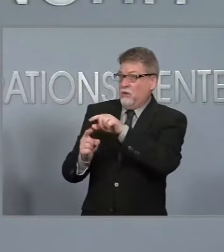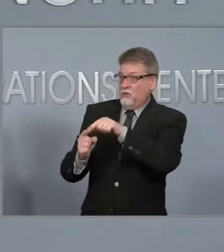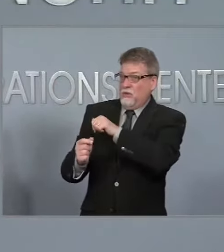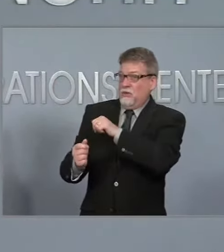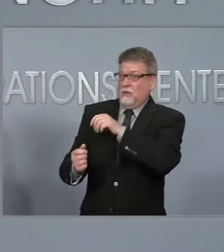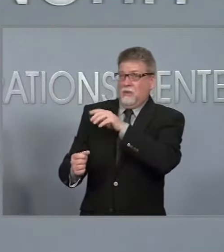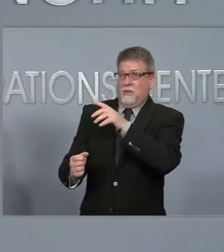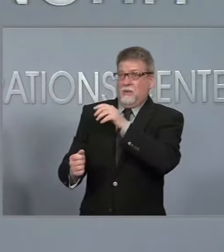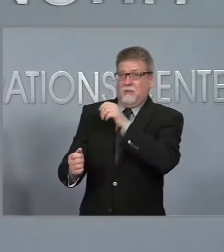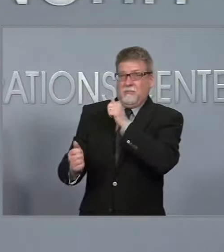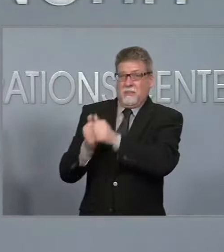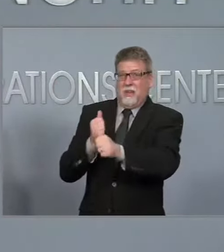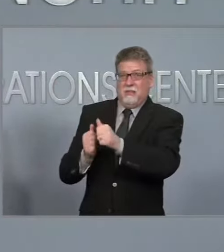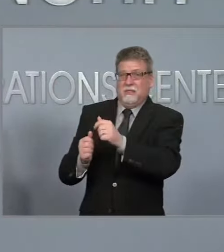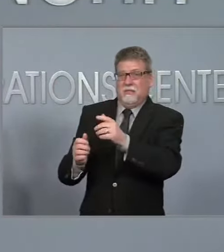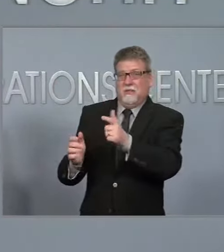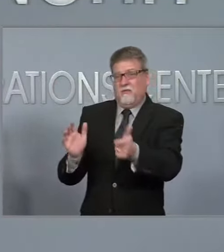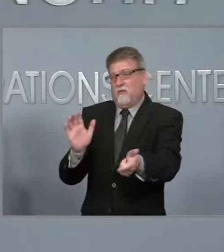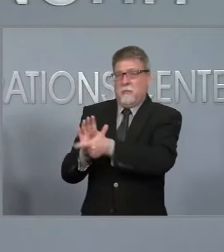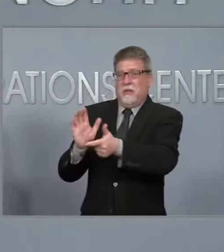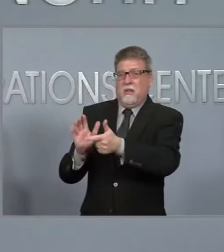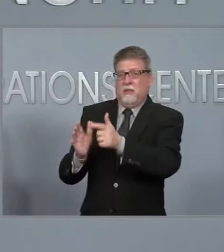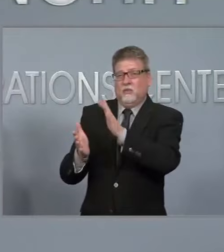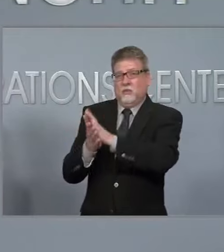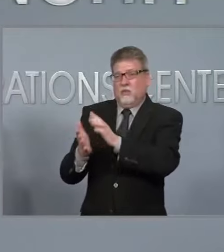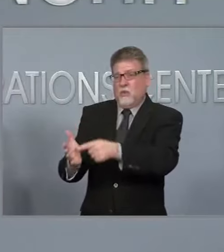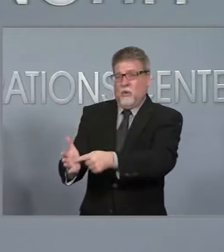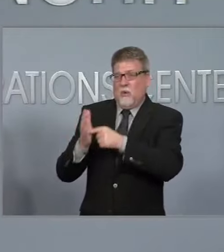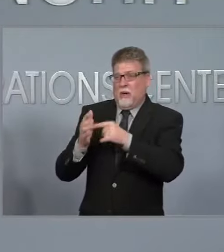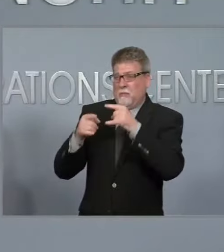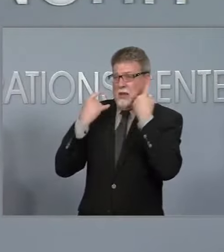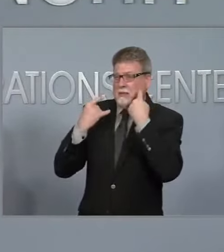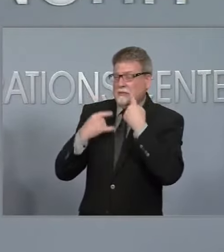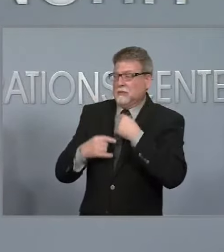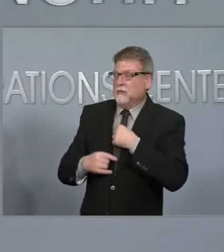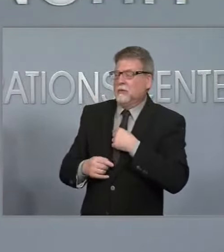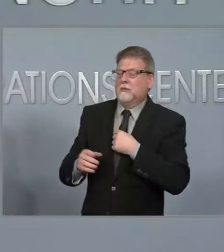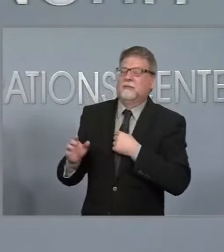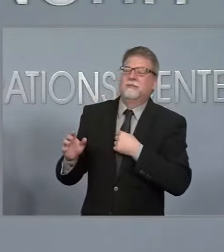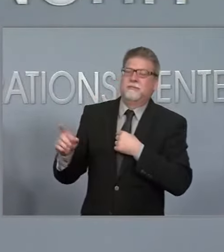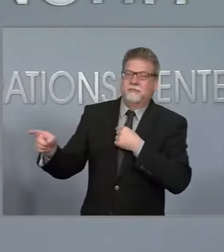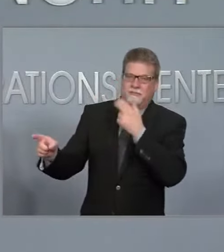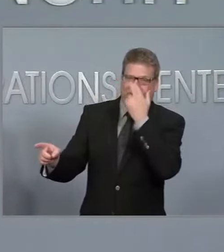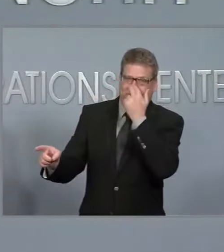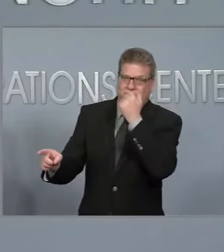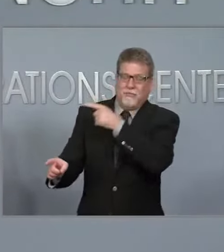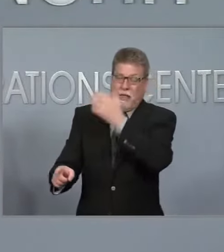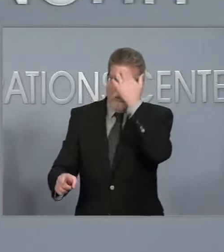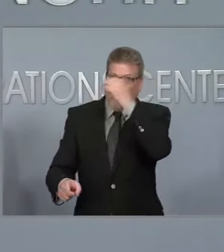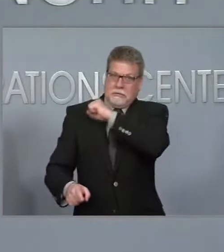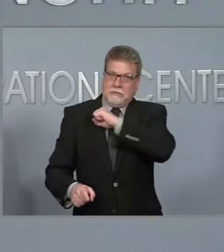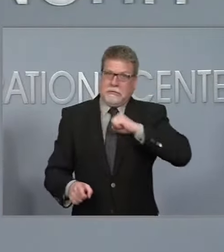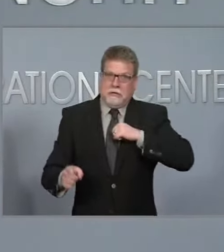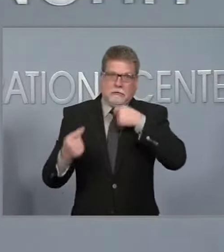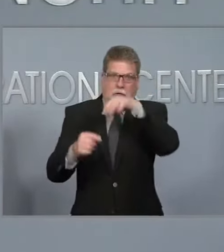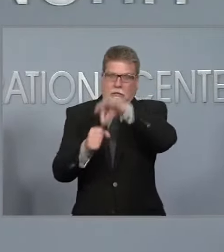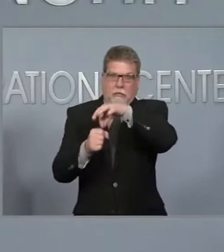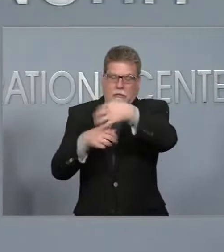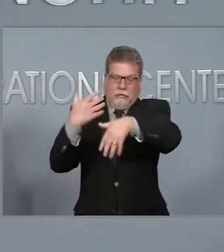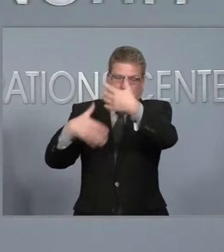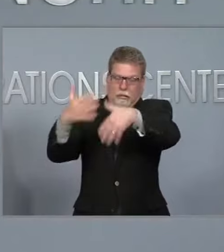when it comes to your desk? I know that they're looking at something today and that they're very frantic about it.